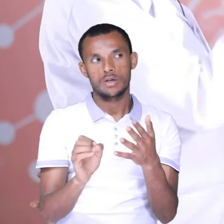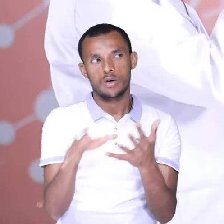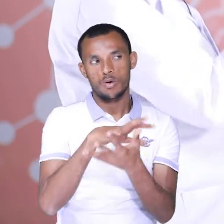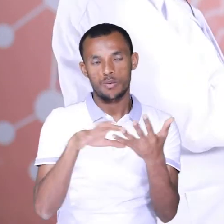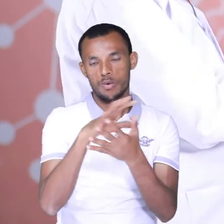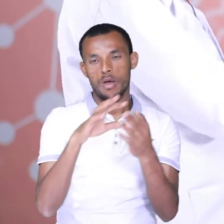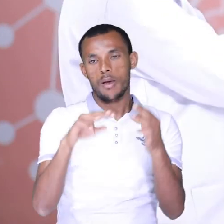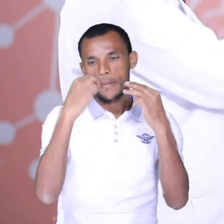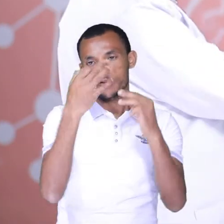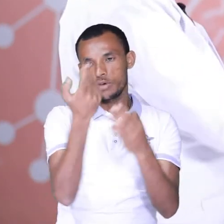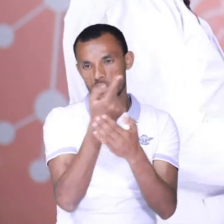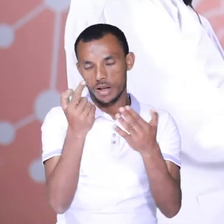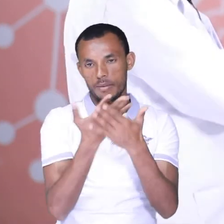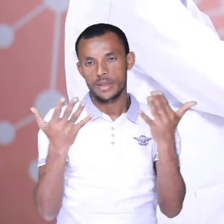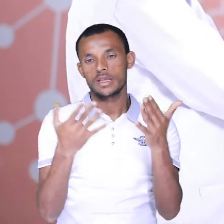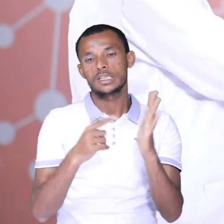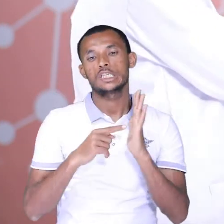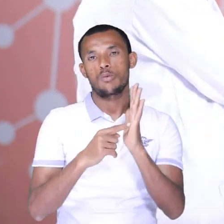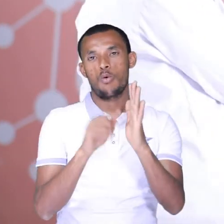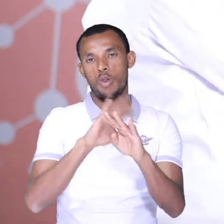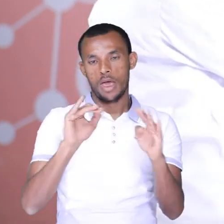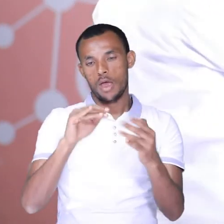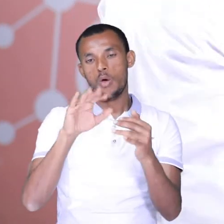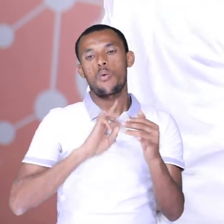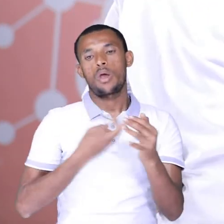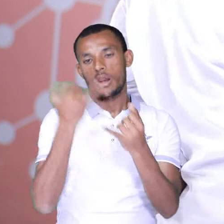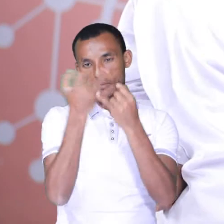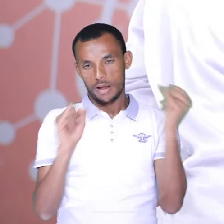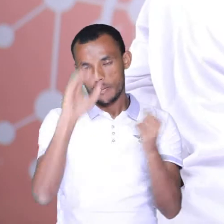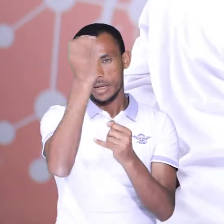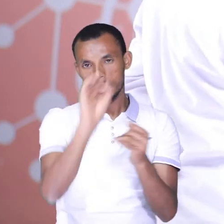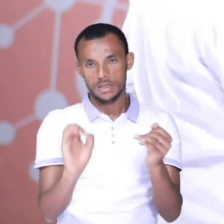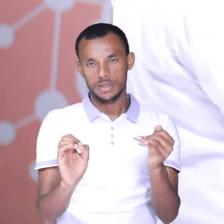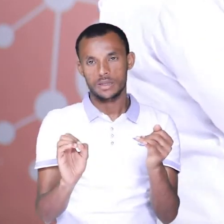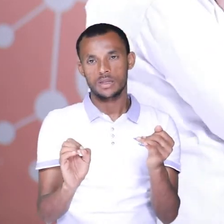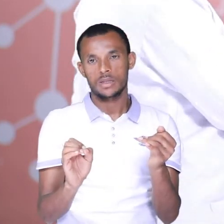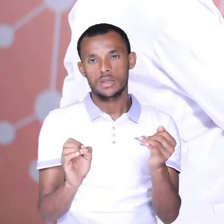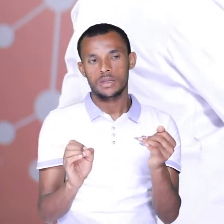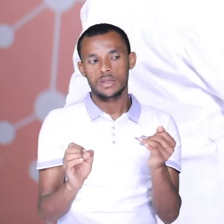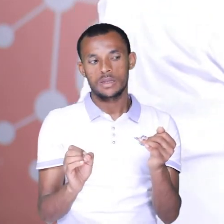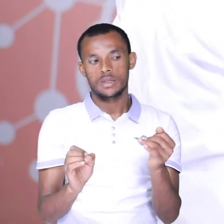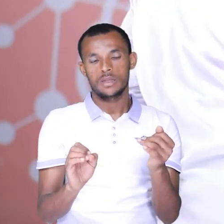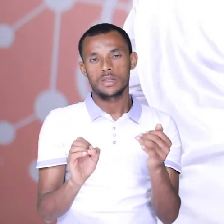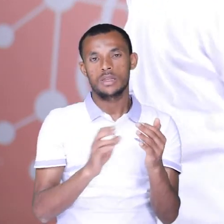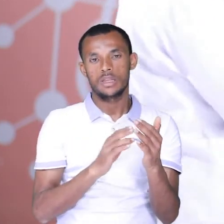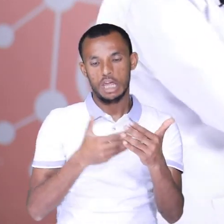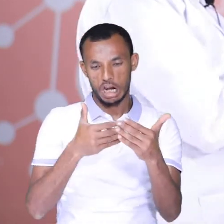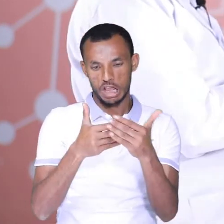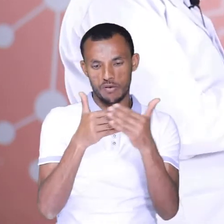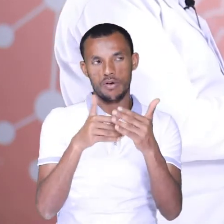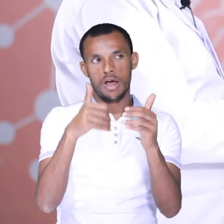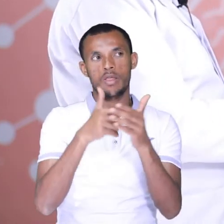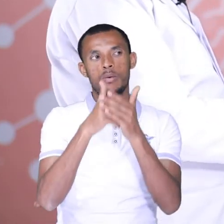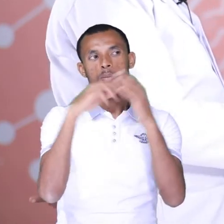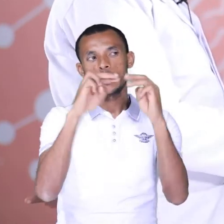composition by mass of each element under their symbol. Then we divide their percentage by the relative atomic mass of